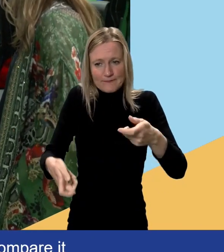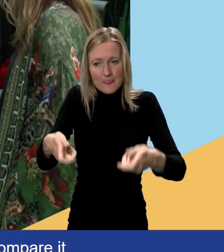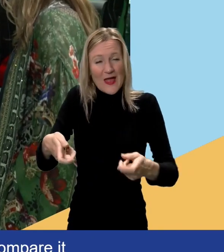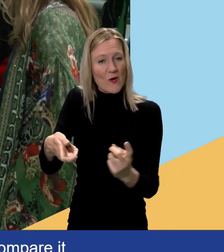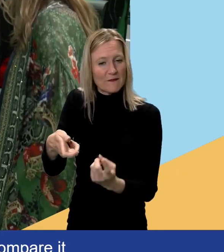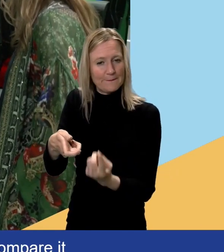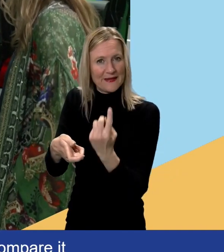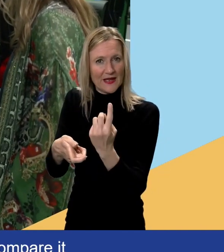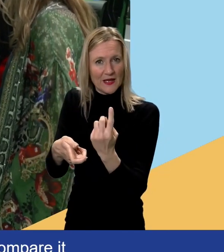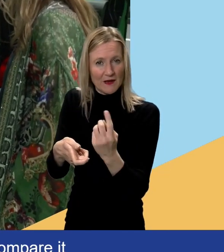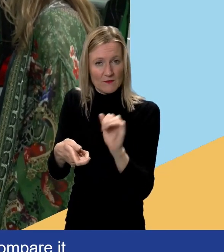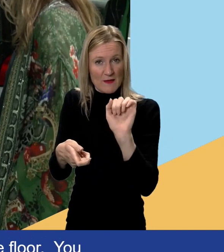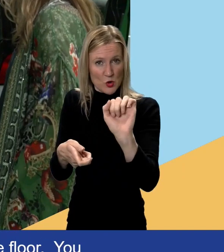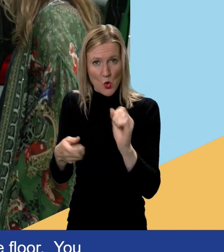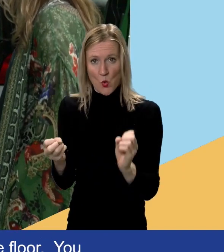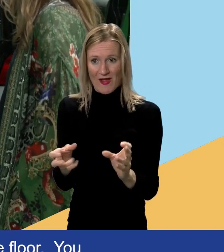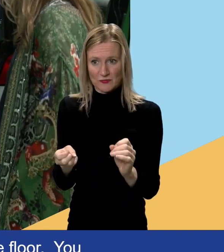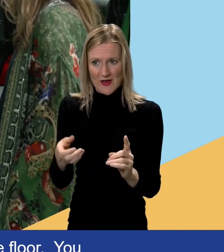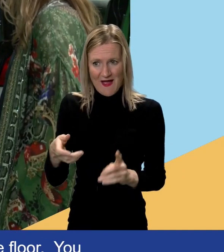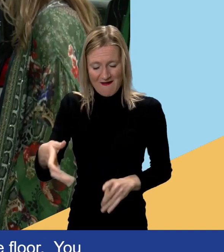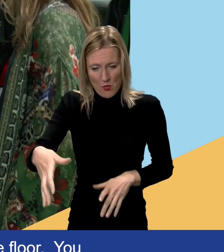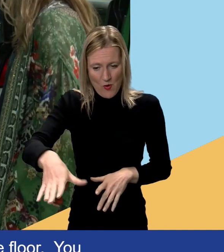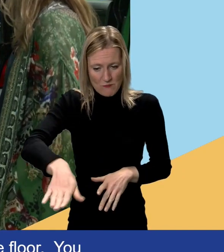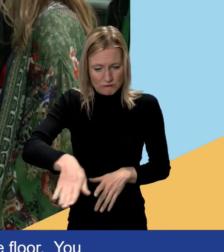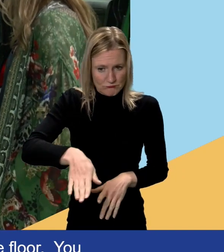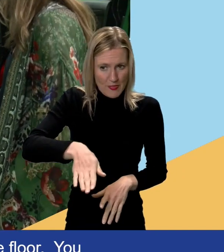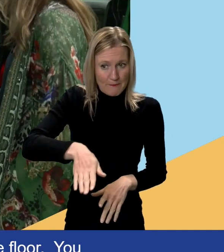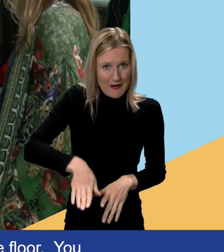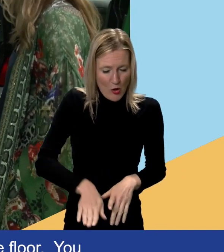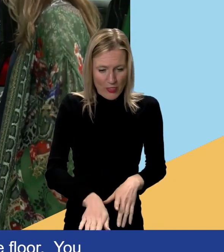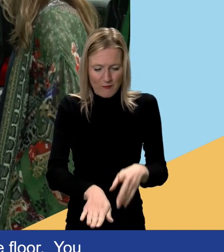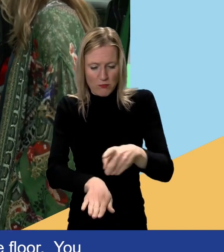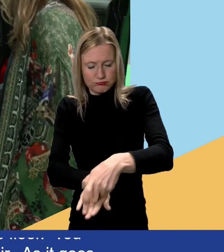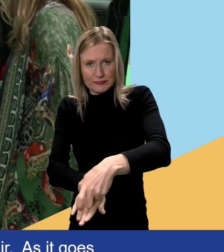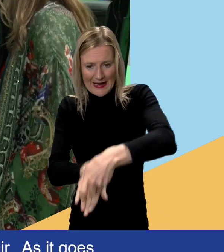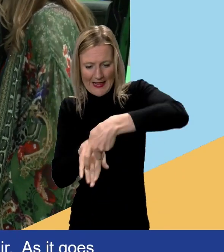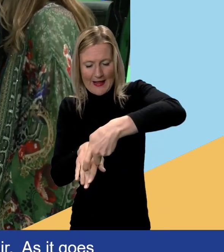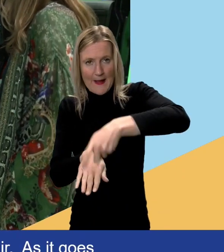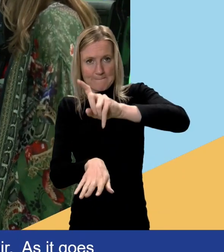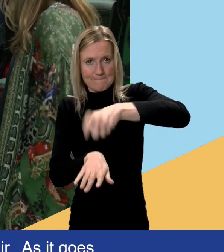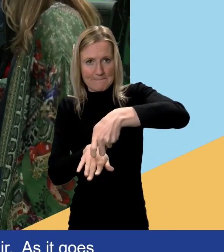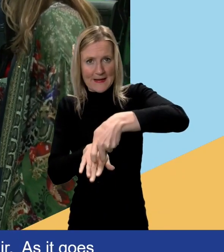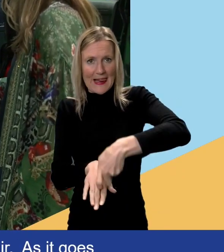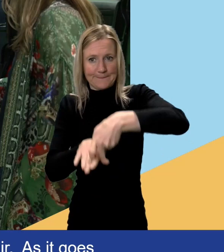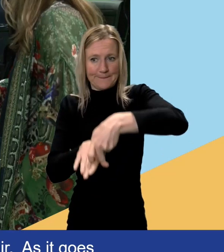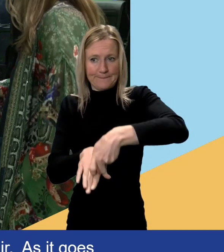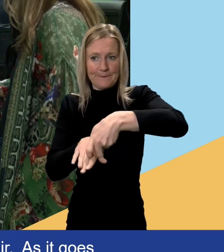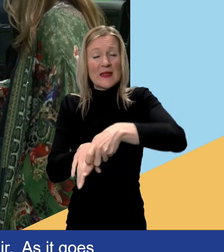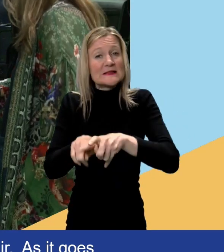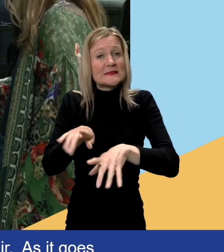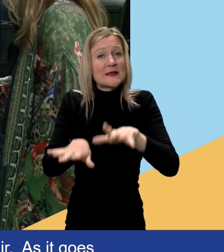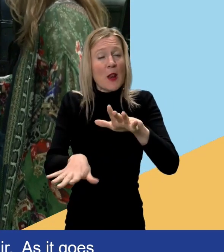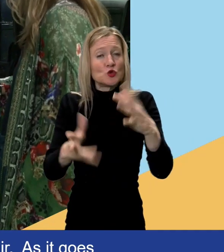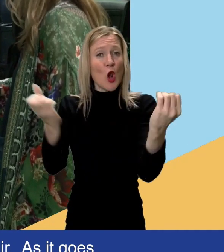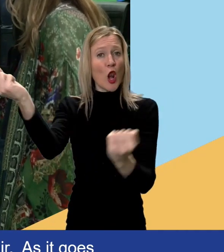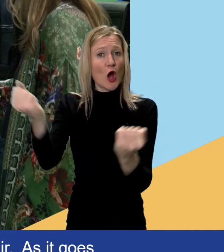underneath of your wheelchair, and as it goes over the plinth on the floor, it clicks into position. A lot like you see an articulated lorry with its